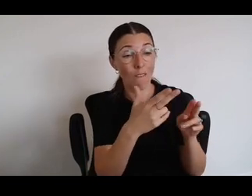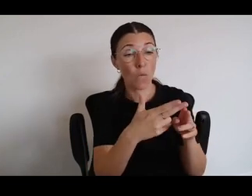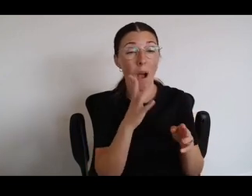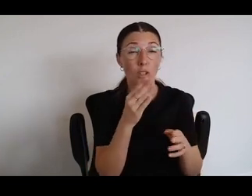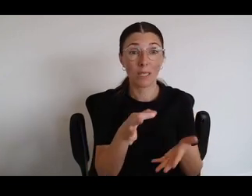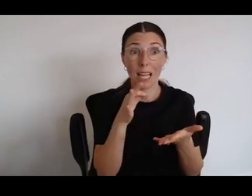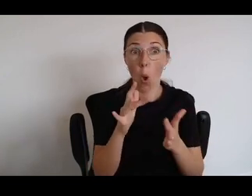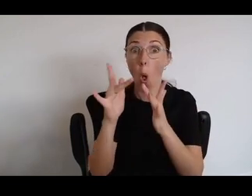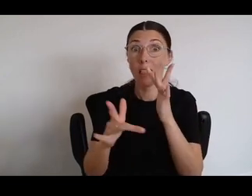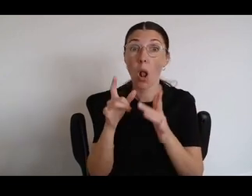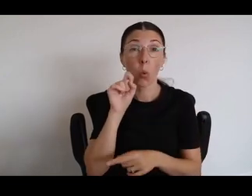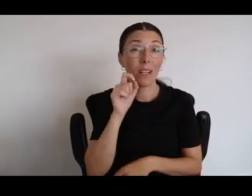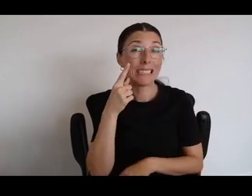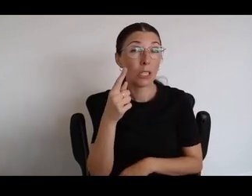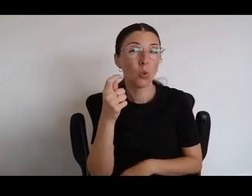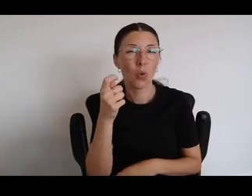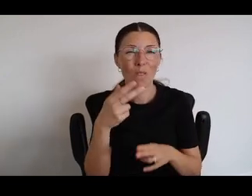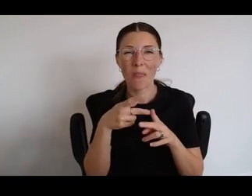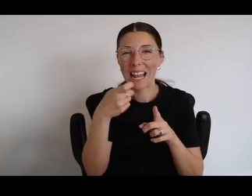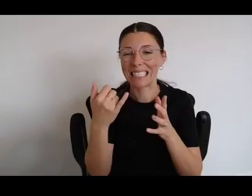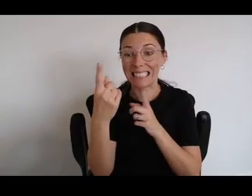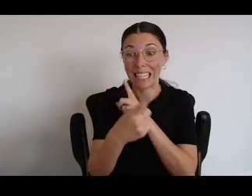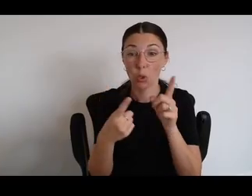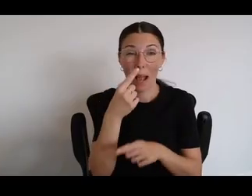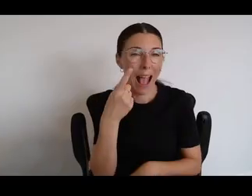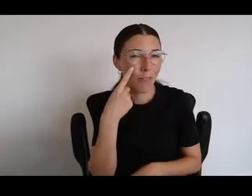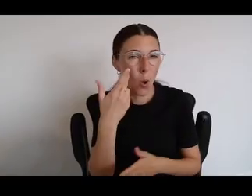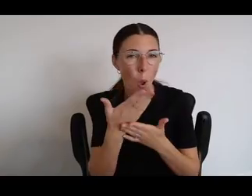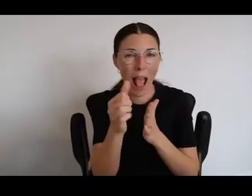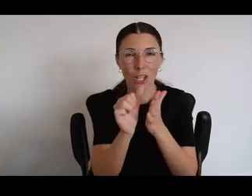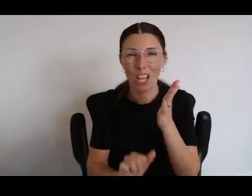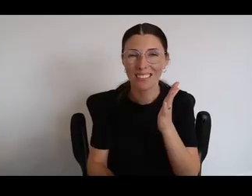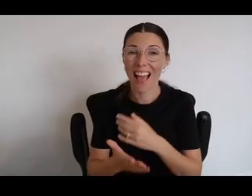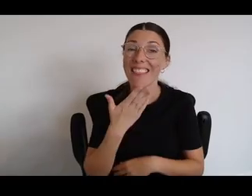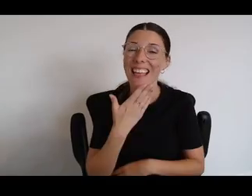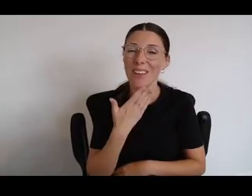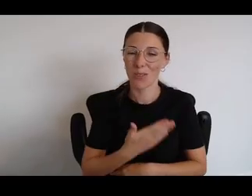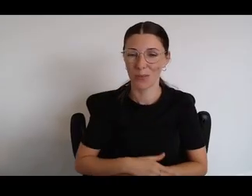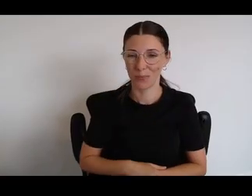you shortly for the next session. Look for it on your agenda. Thanks everyone. Thanks Pasi.